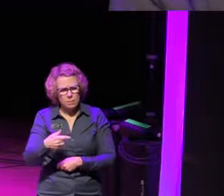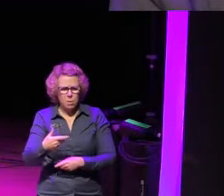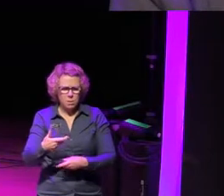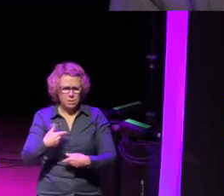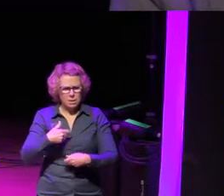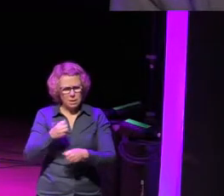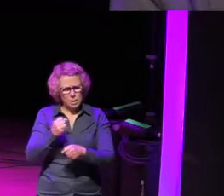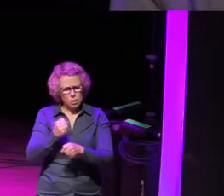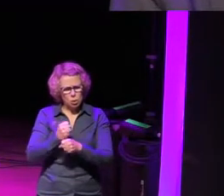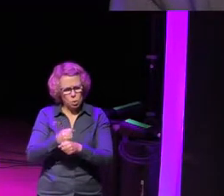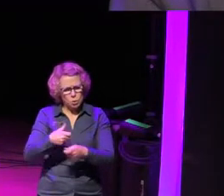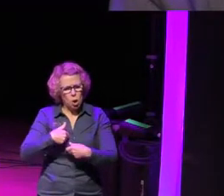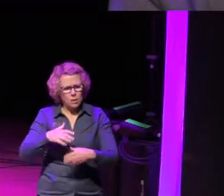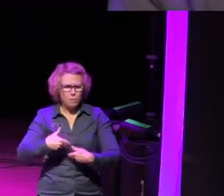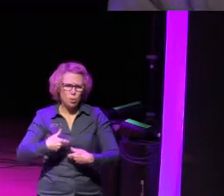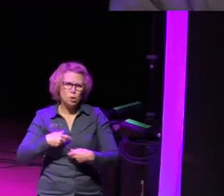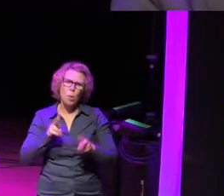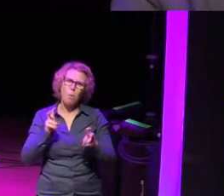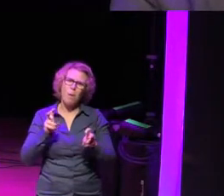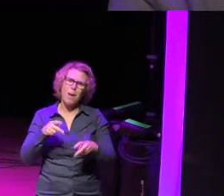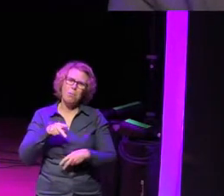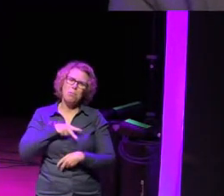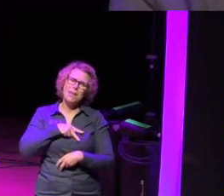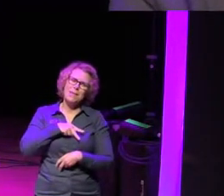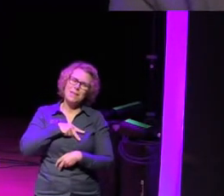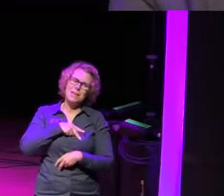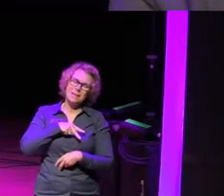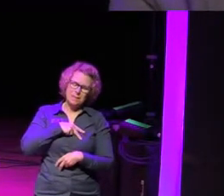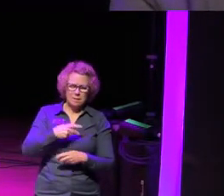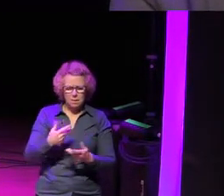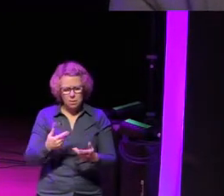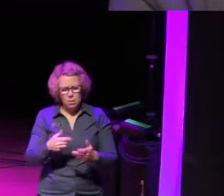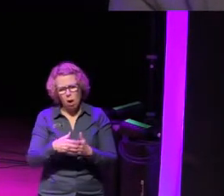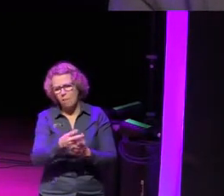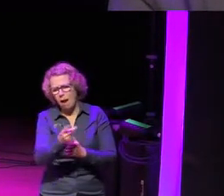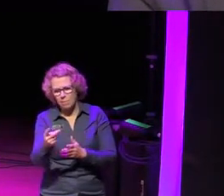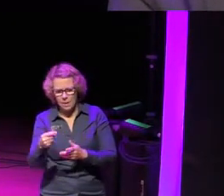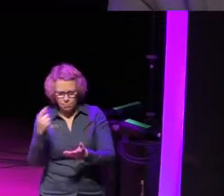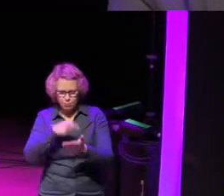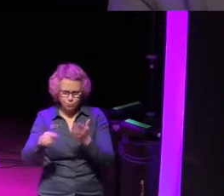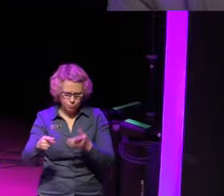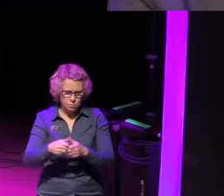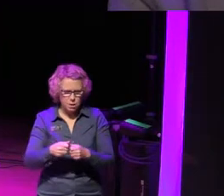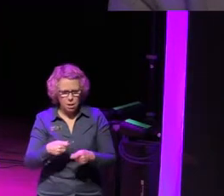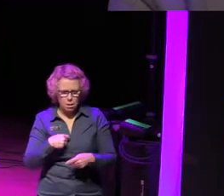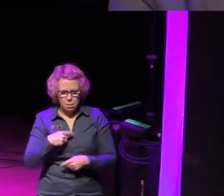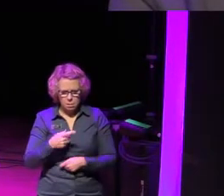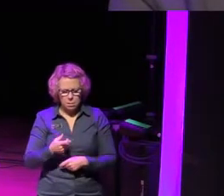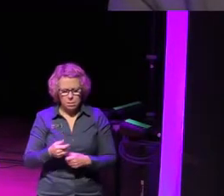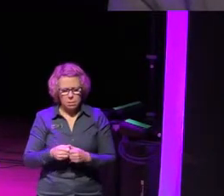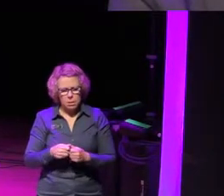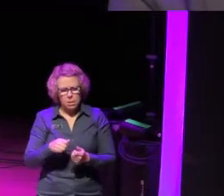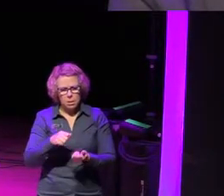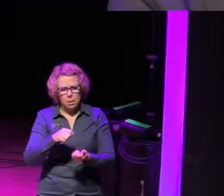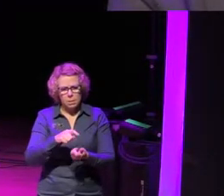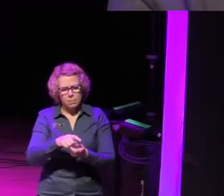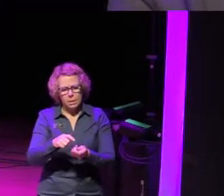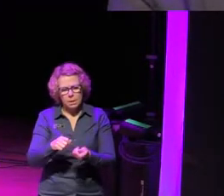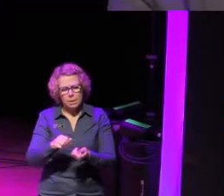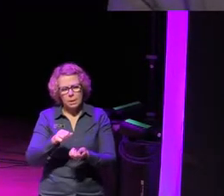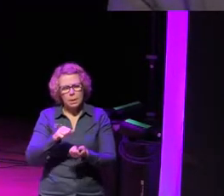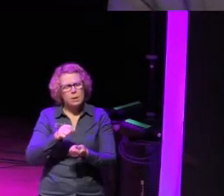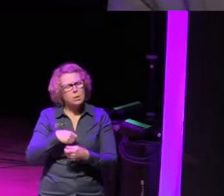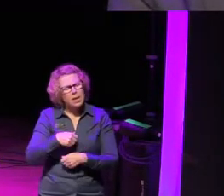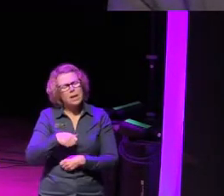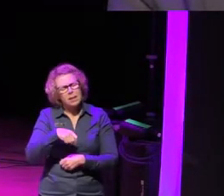a reward by white monopoly capital for saving them wealth. So basically the backlash, the politics of